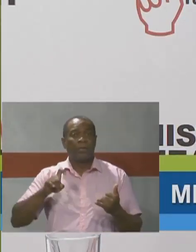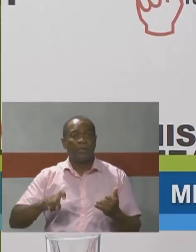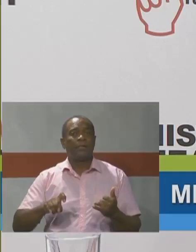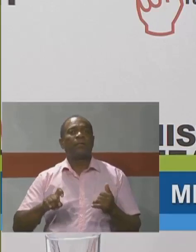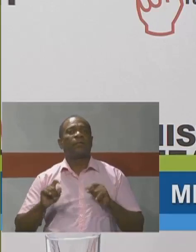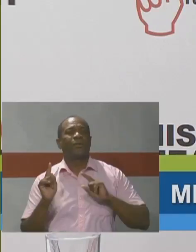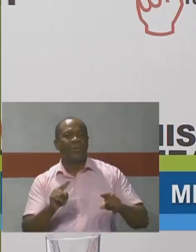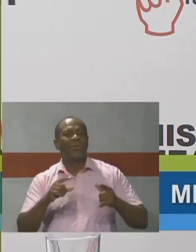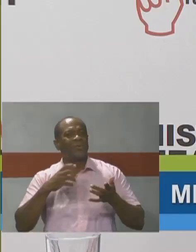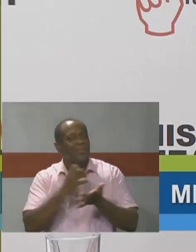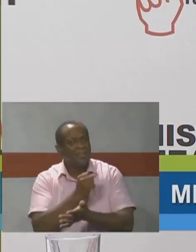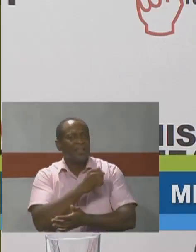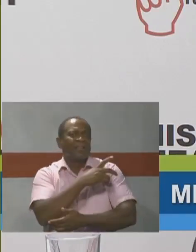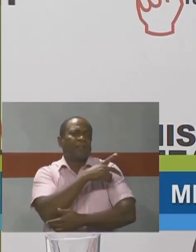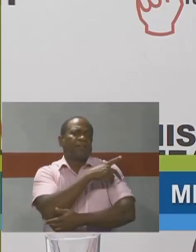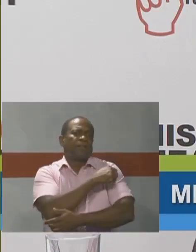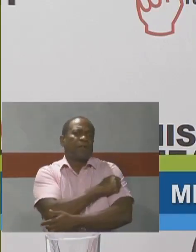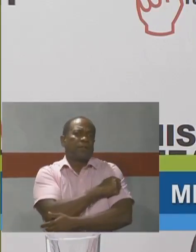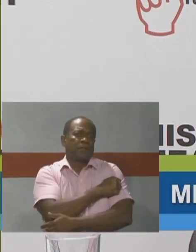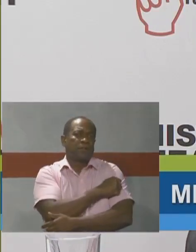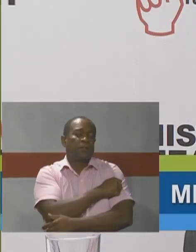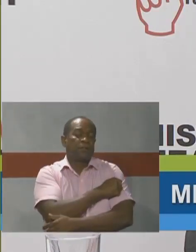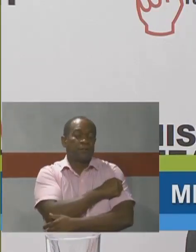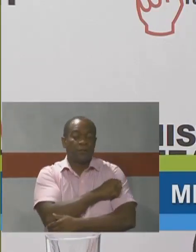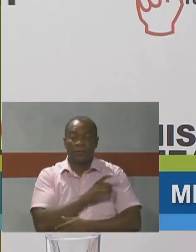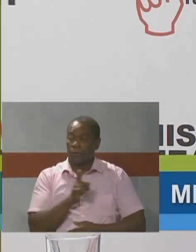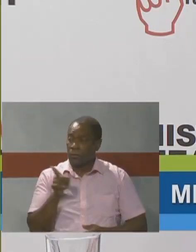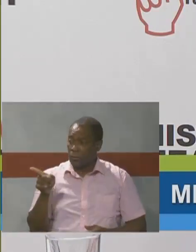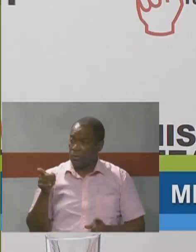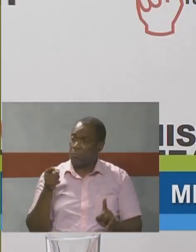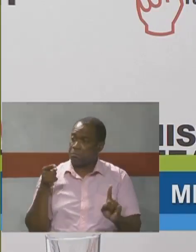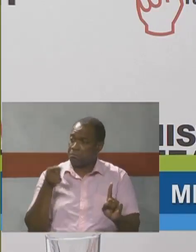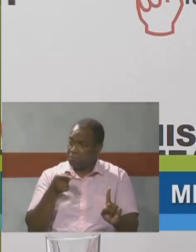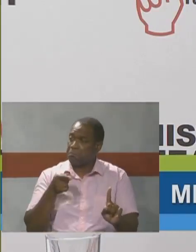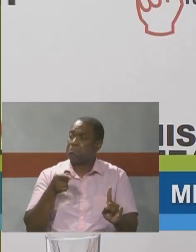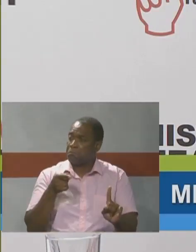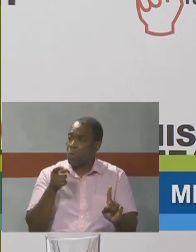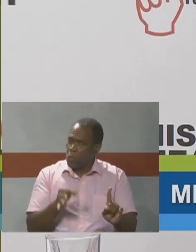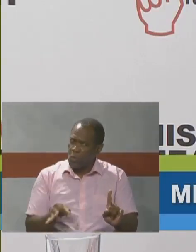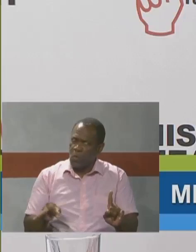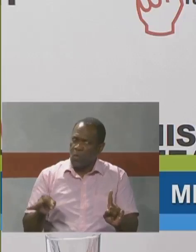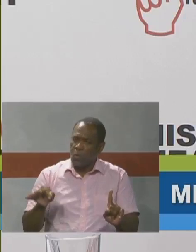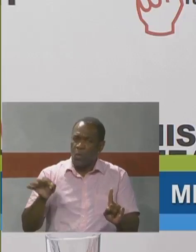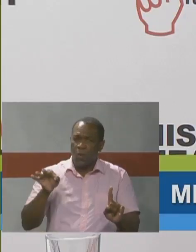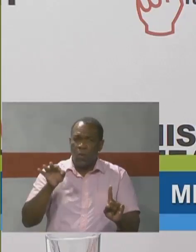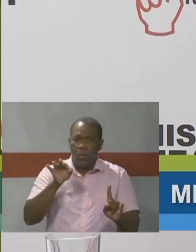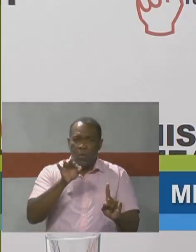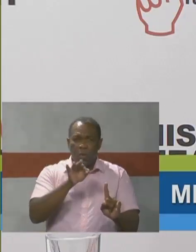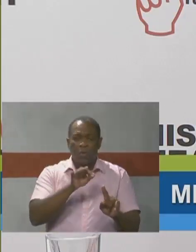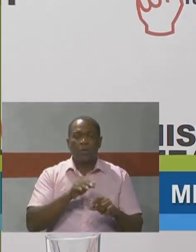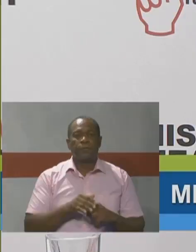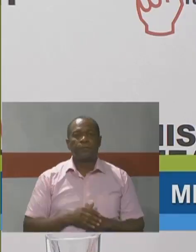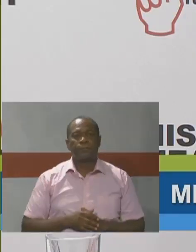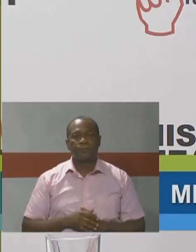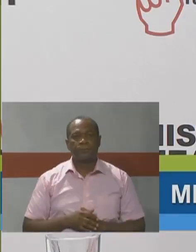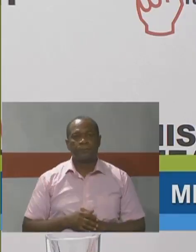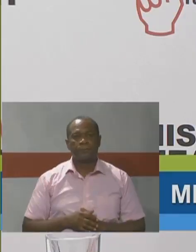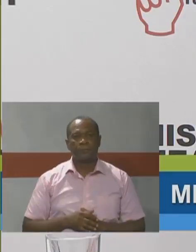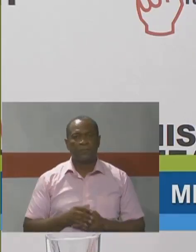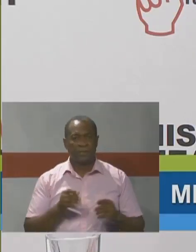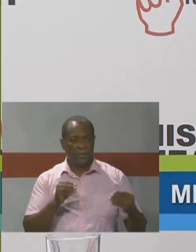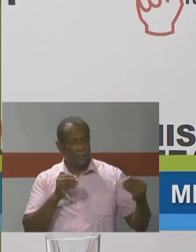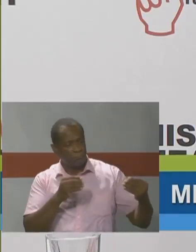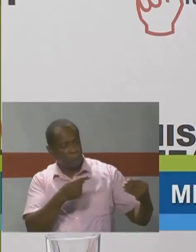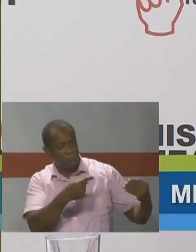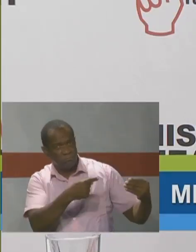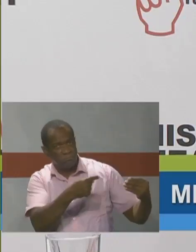facts. So you really touched on a very important issue. And I think we need to pay